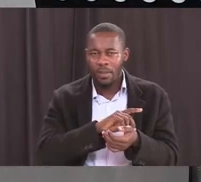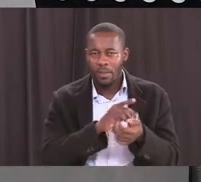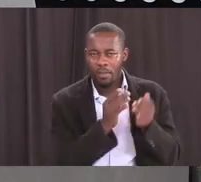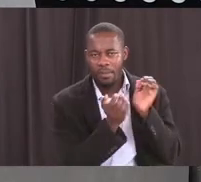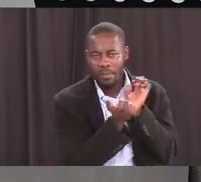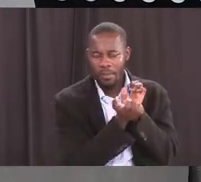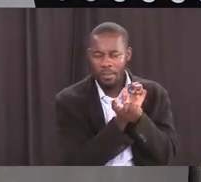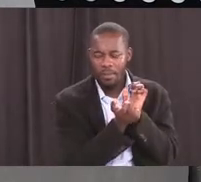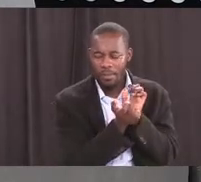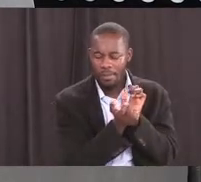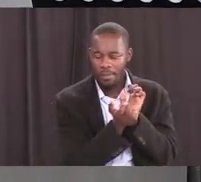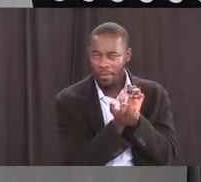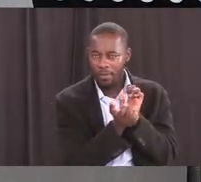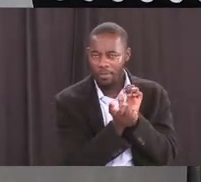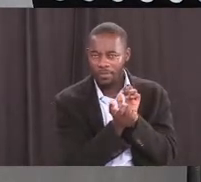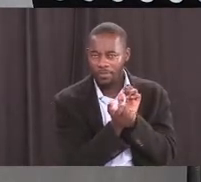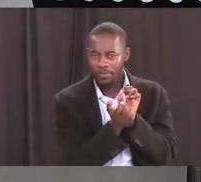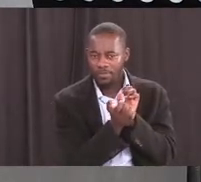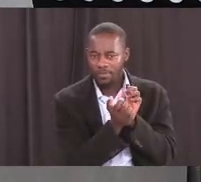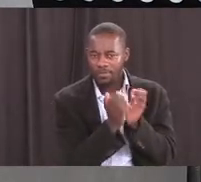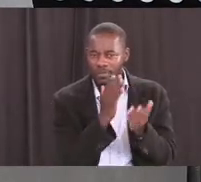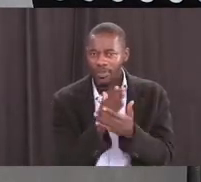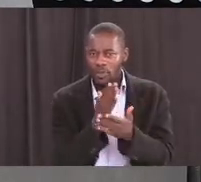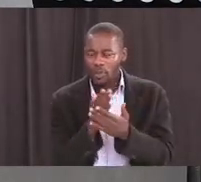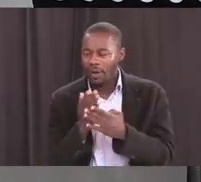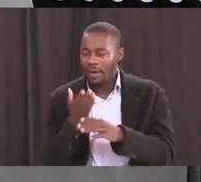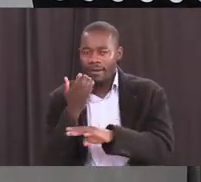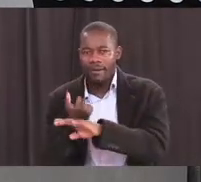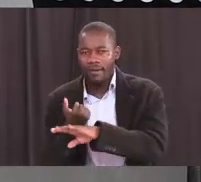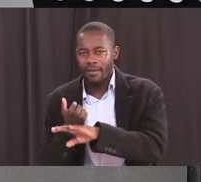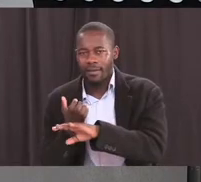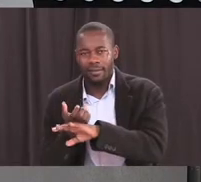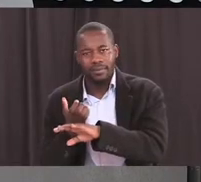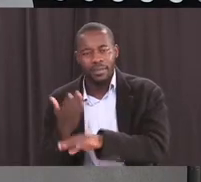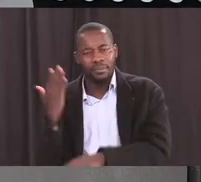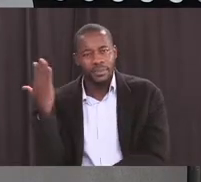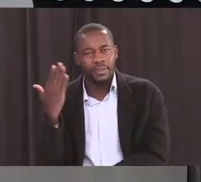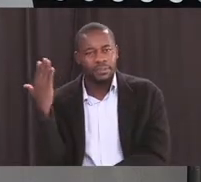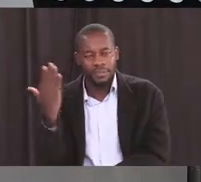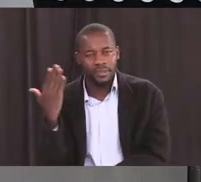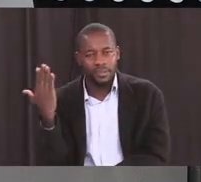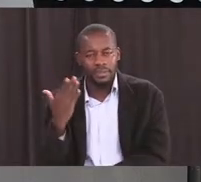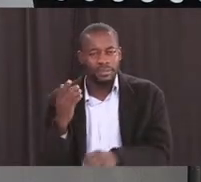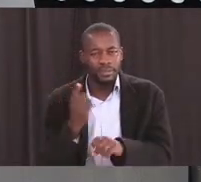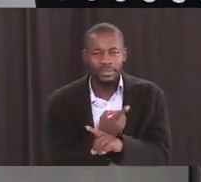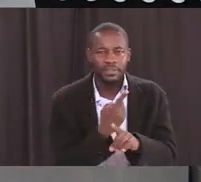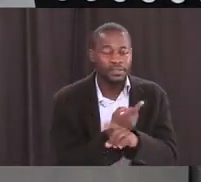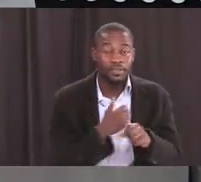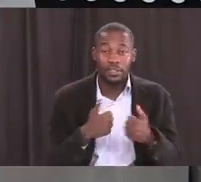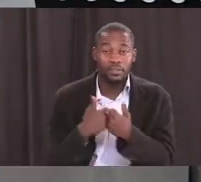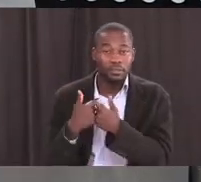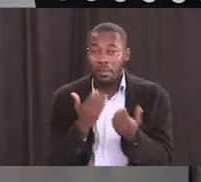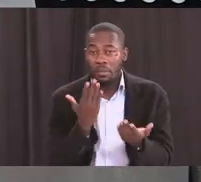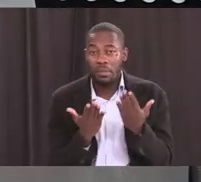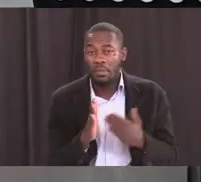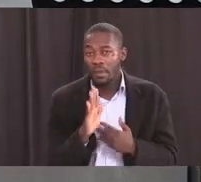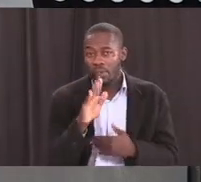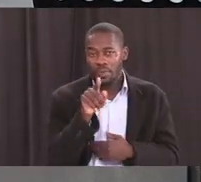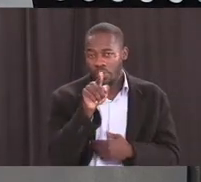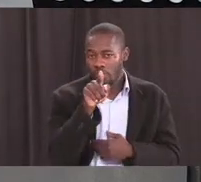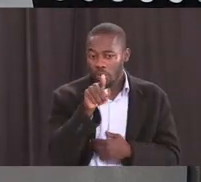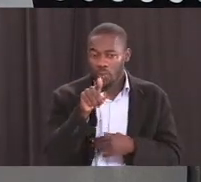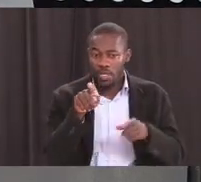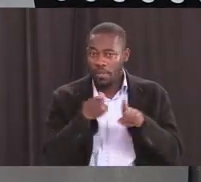a vision of a man from Macedonia calling out to him. For you, it may be a new friend who's coming along at just the